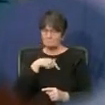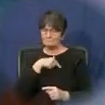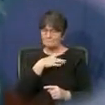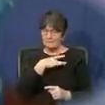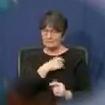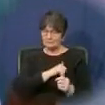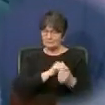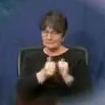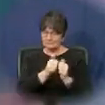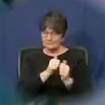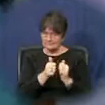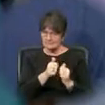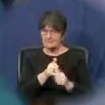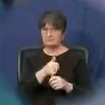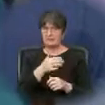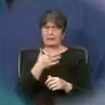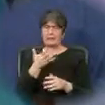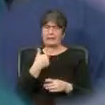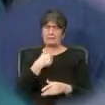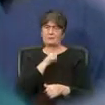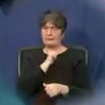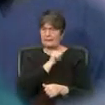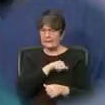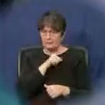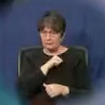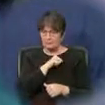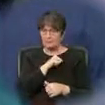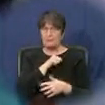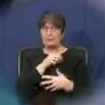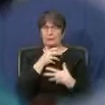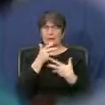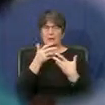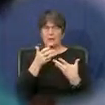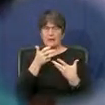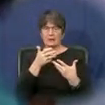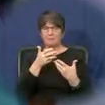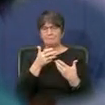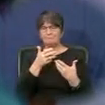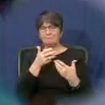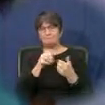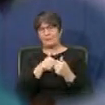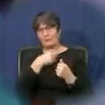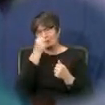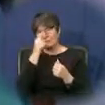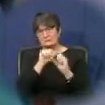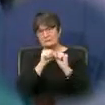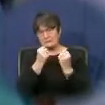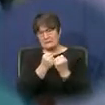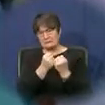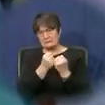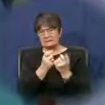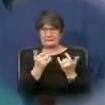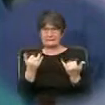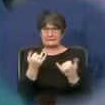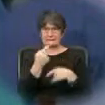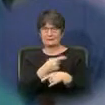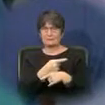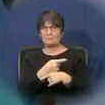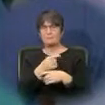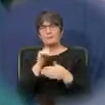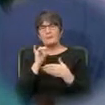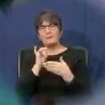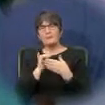competitiveness and much of an attitude and an understanding in society then as well as today, that